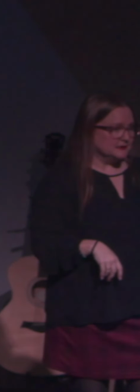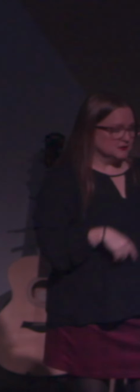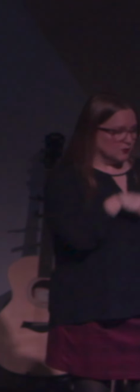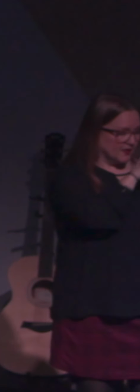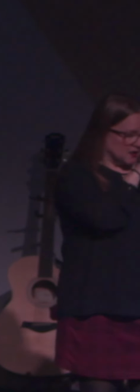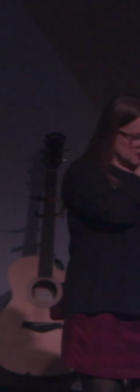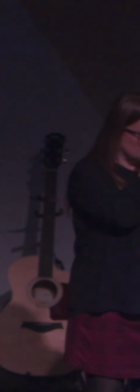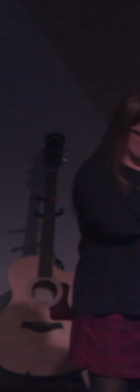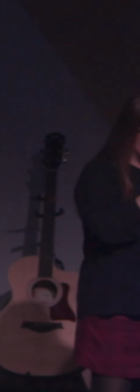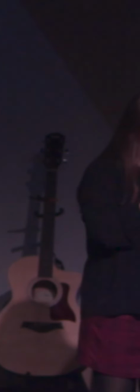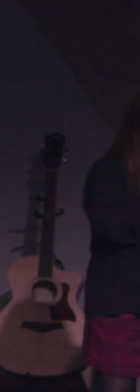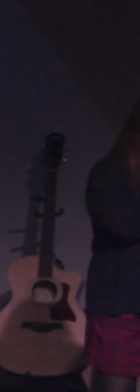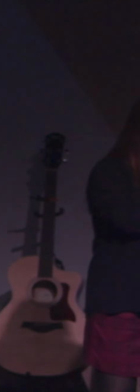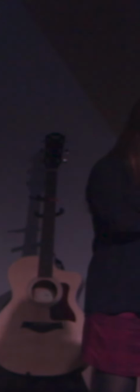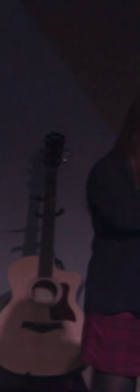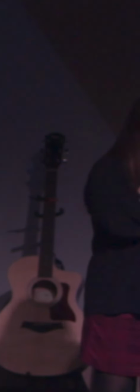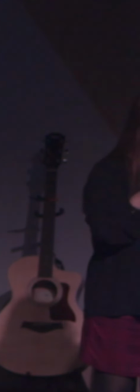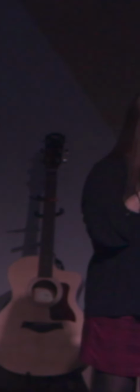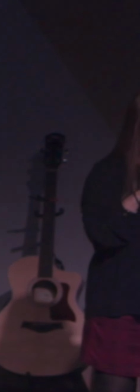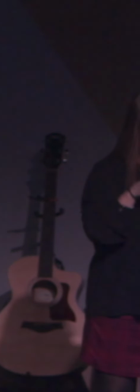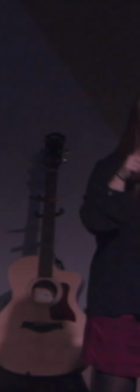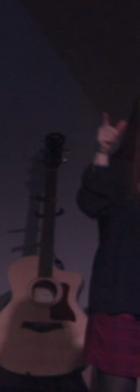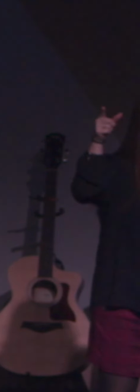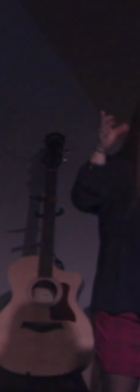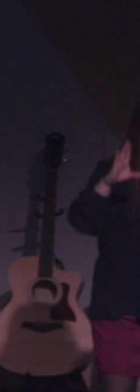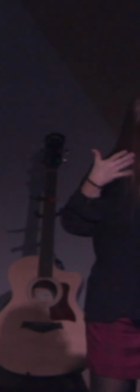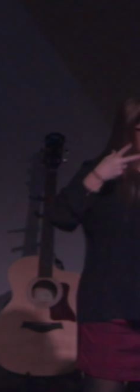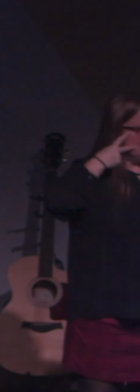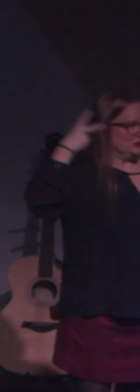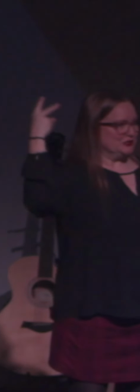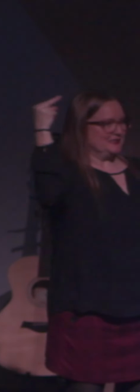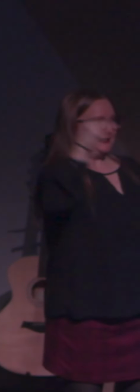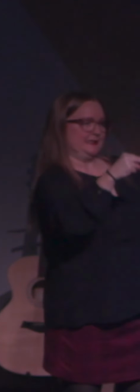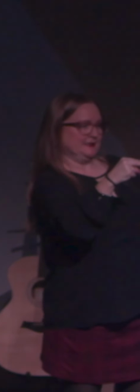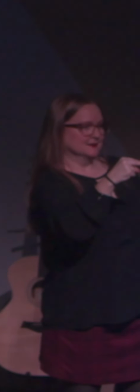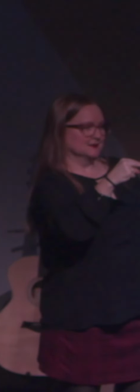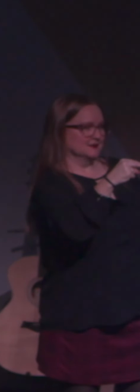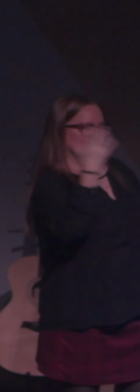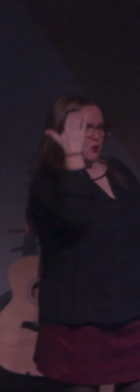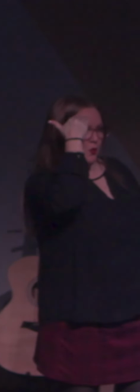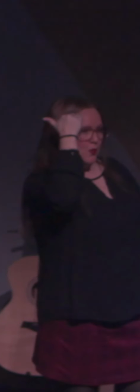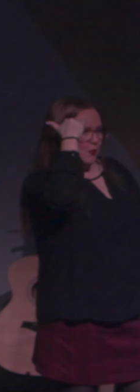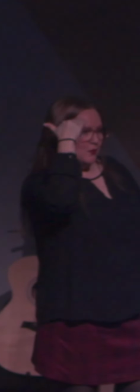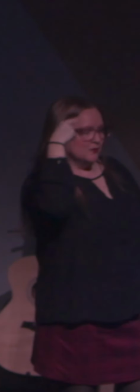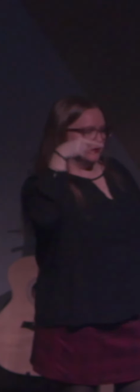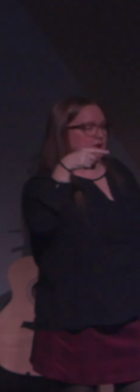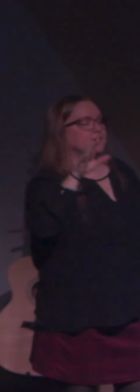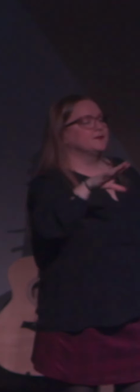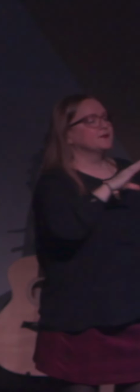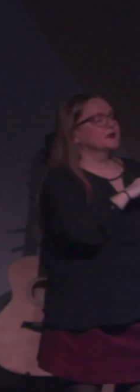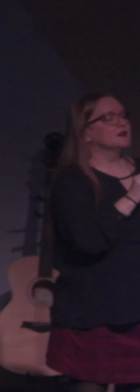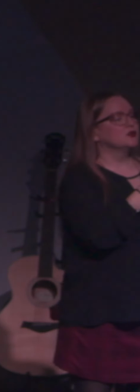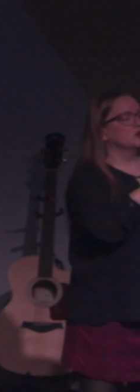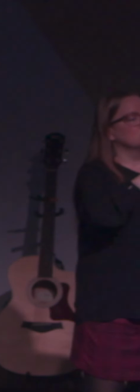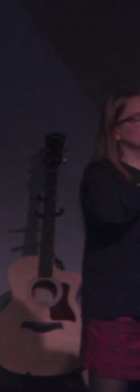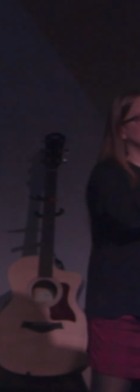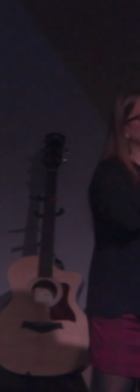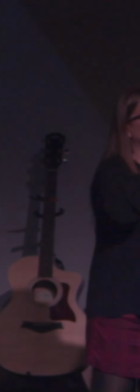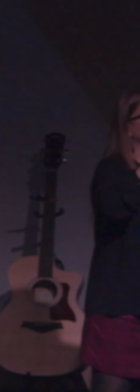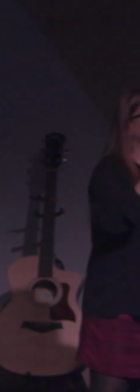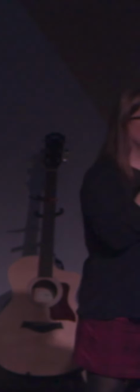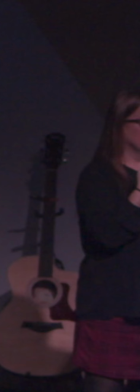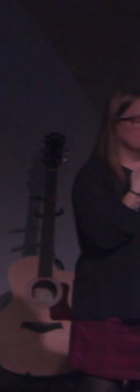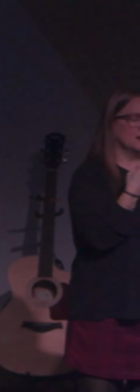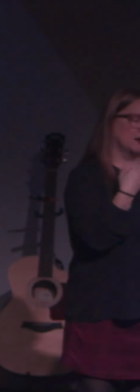truth is that we have a God that sees the whole picture. It makes me think of the story of Joseph, and we've covered that